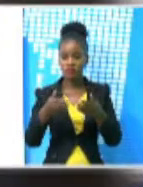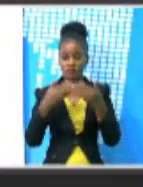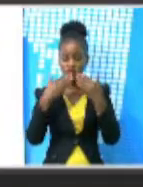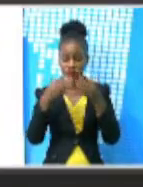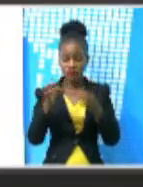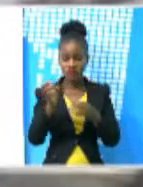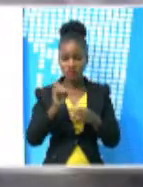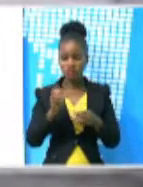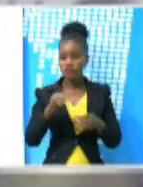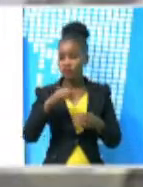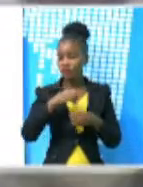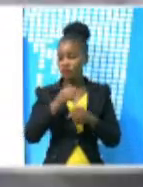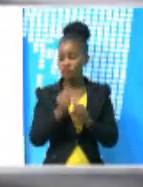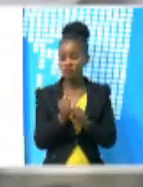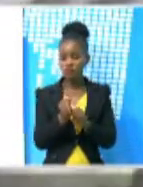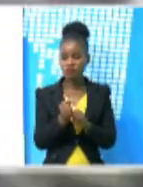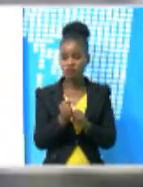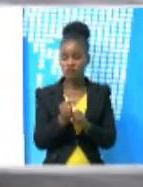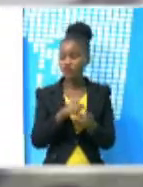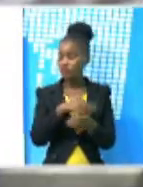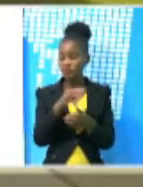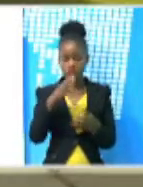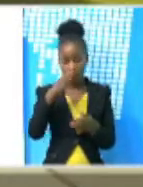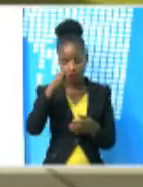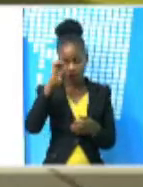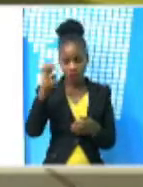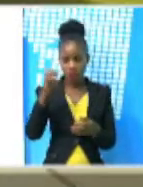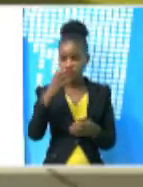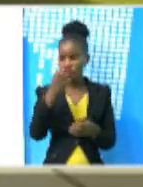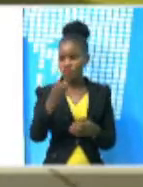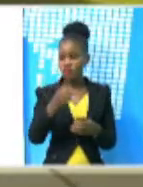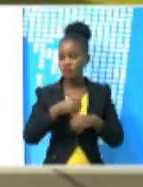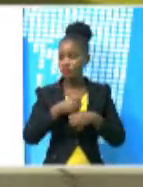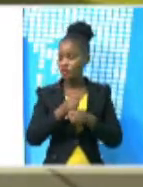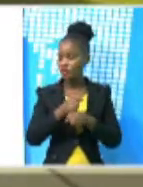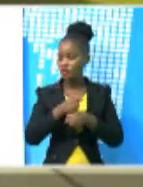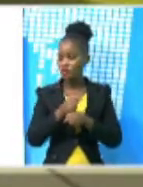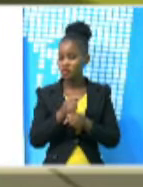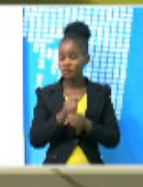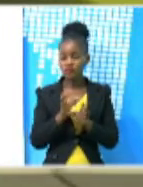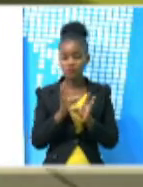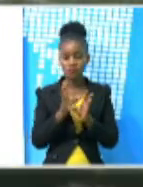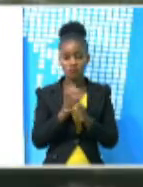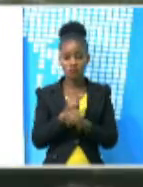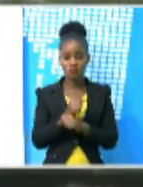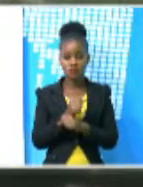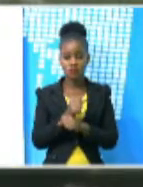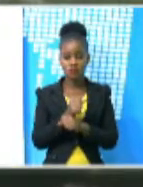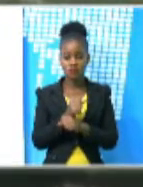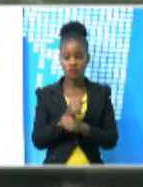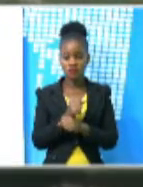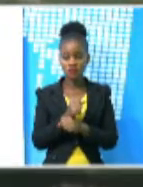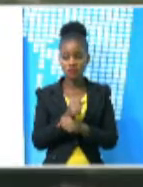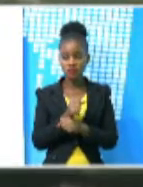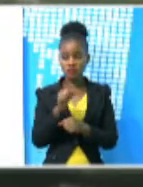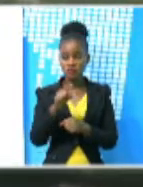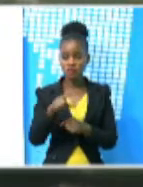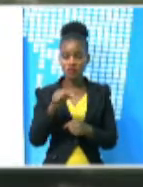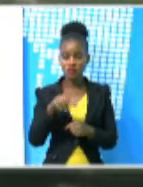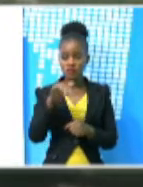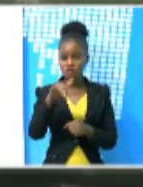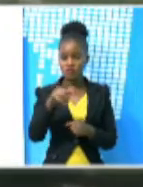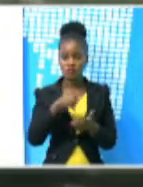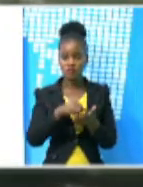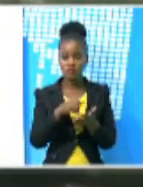not hesitate to support the Bank of England as it seeks to squeeze inflation out of the economy. Yeah, I think what the Chancellor was saying is